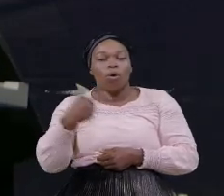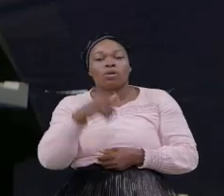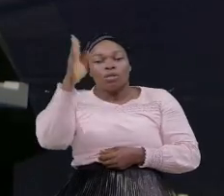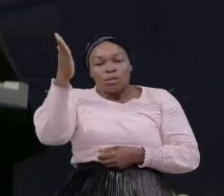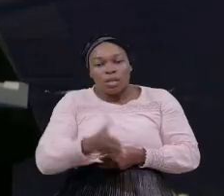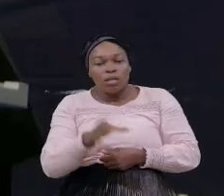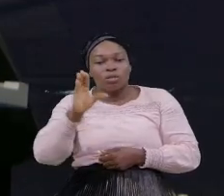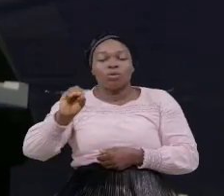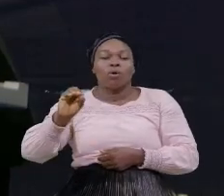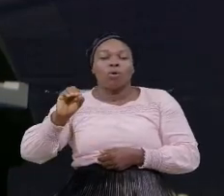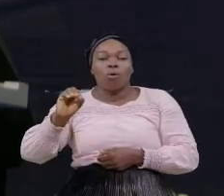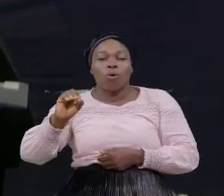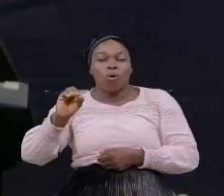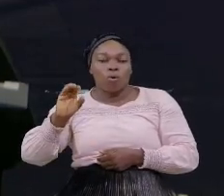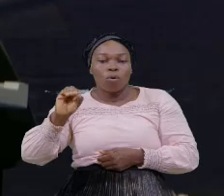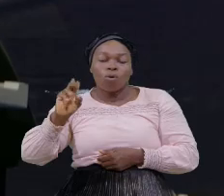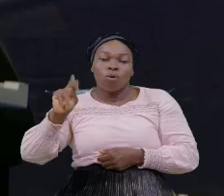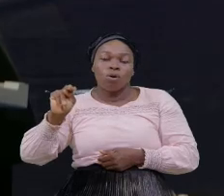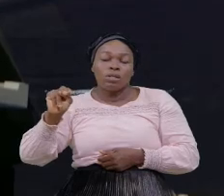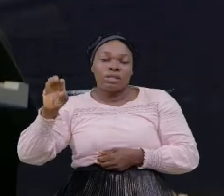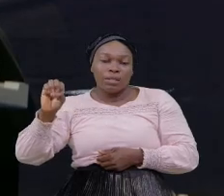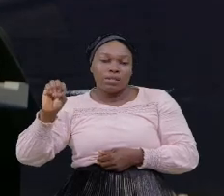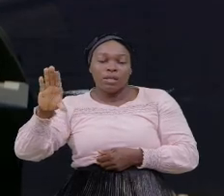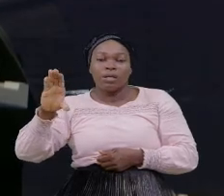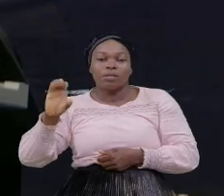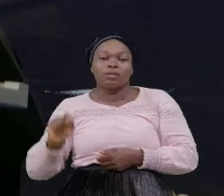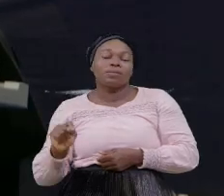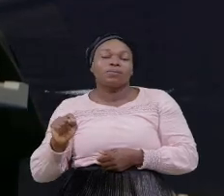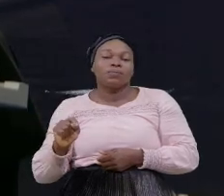in your new walk with Christ.